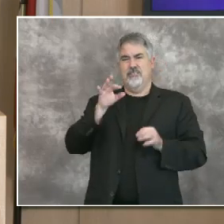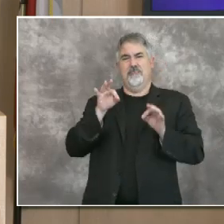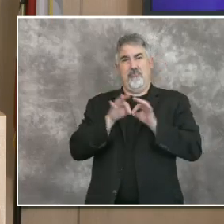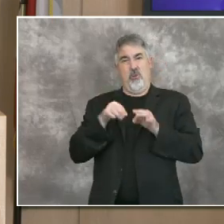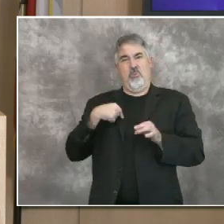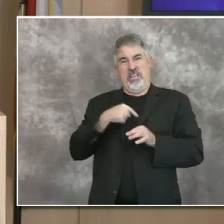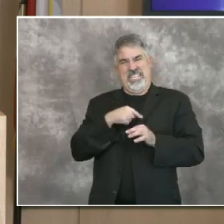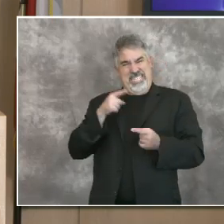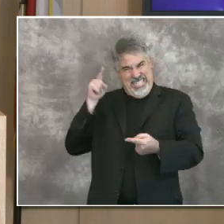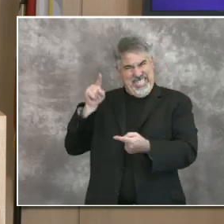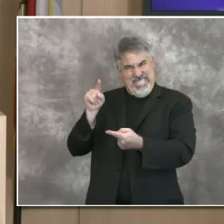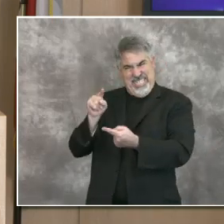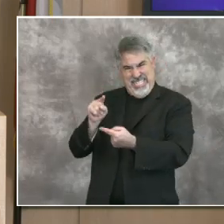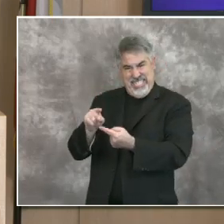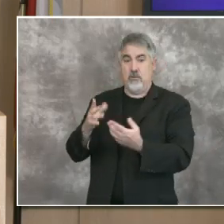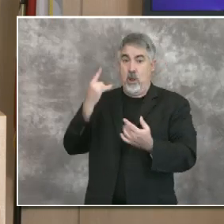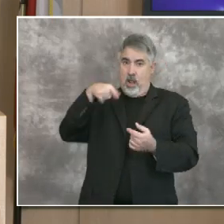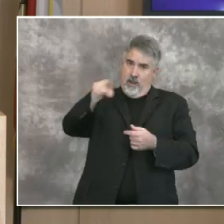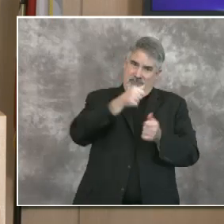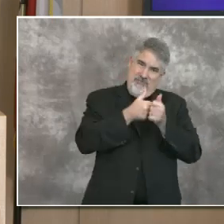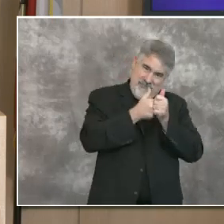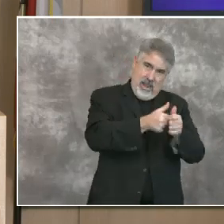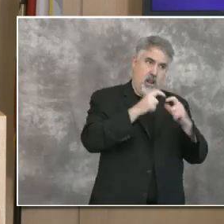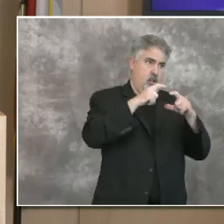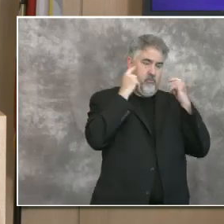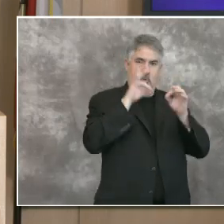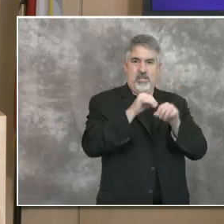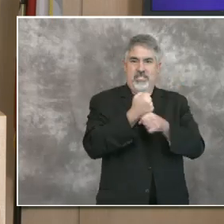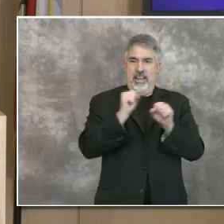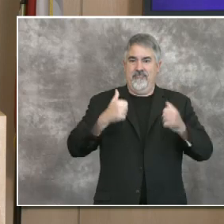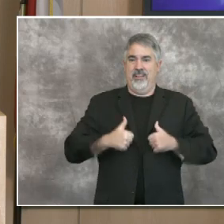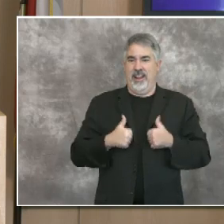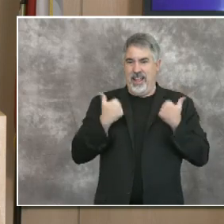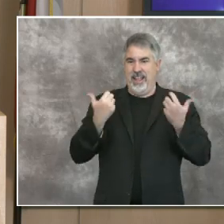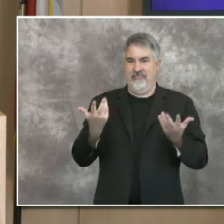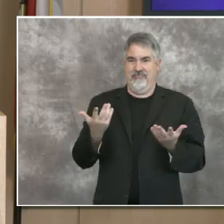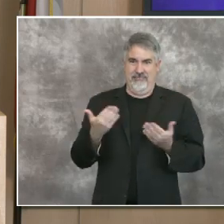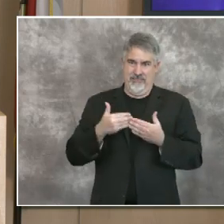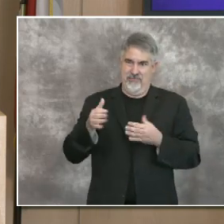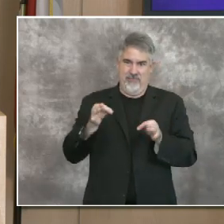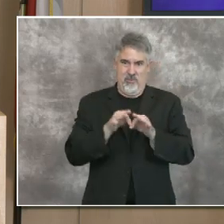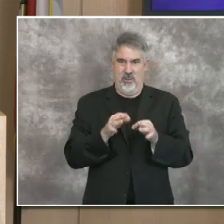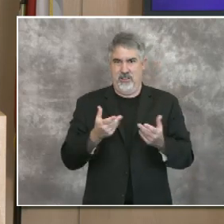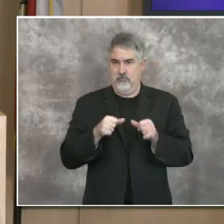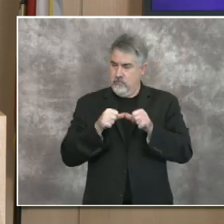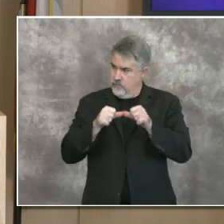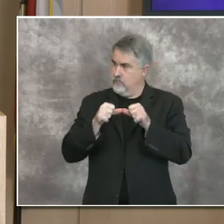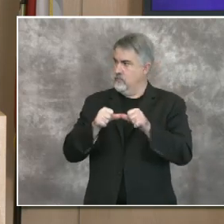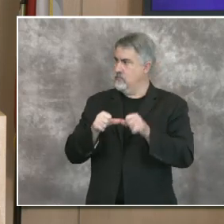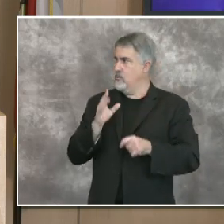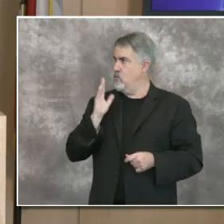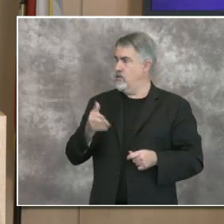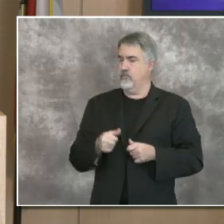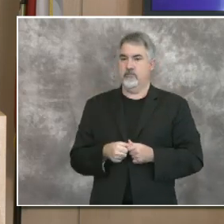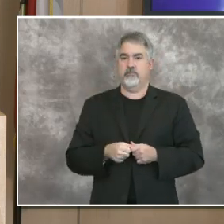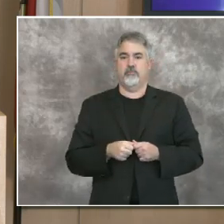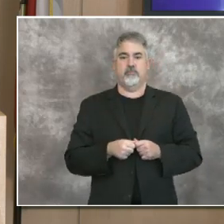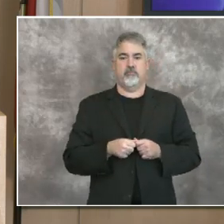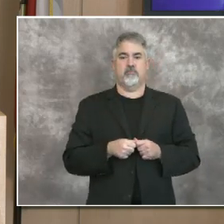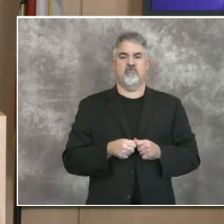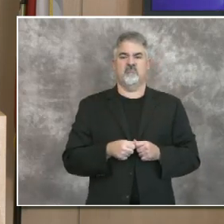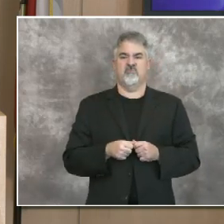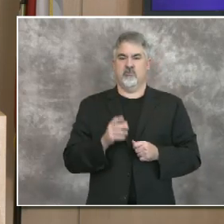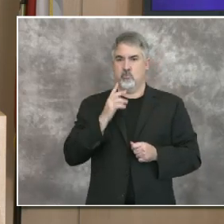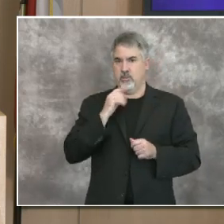is working and living and existing in kind of a new posture for a while. And so we'll continue to explain and share more guidance and